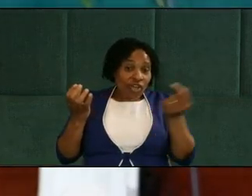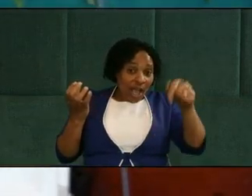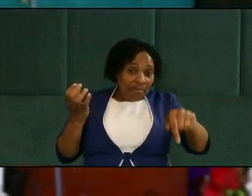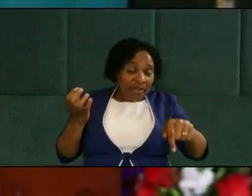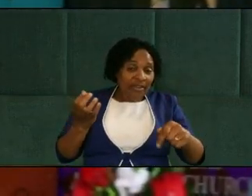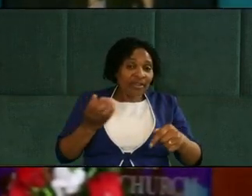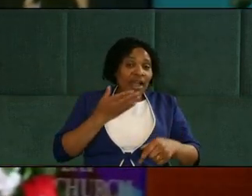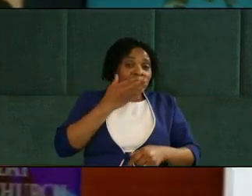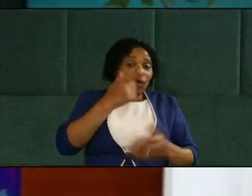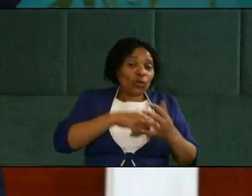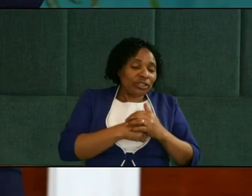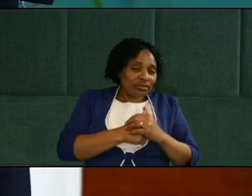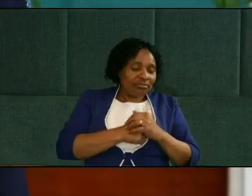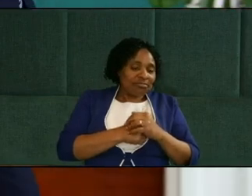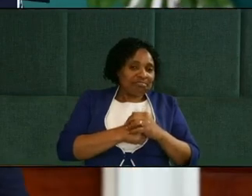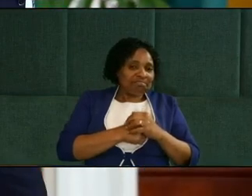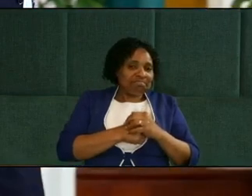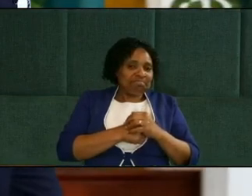Answer.